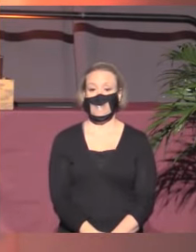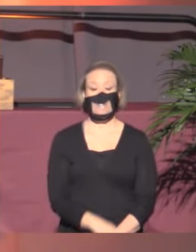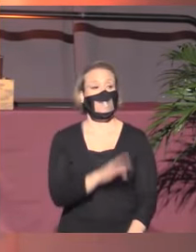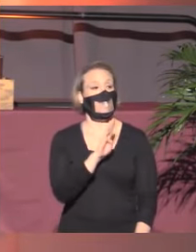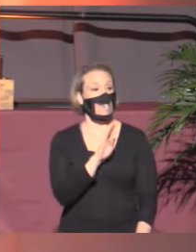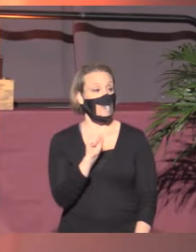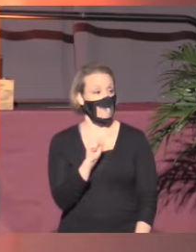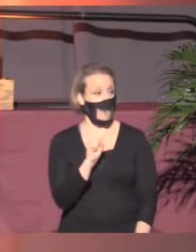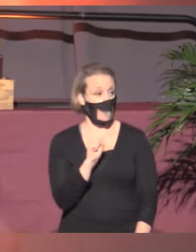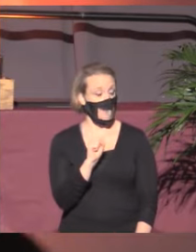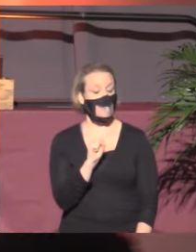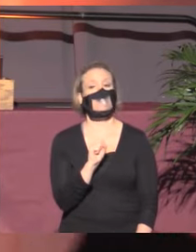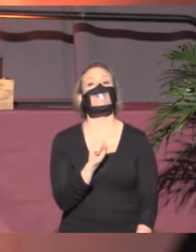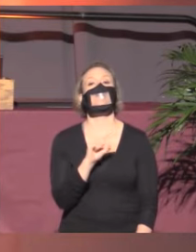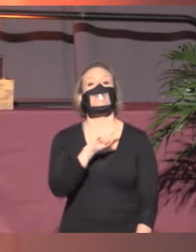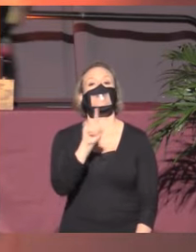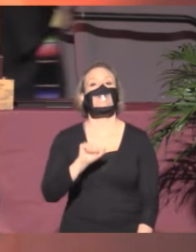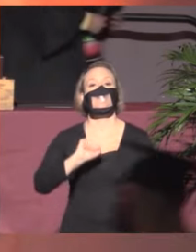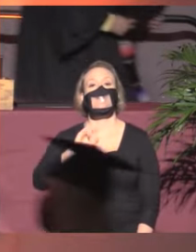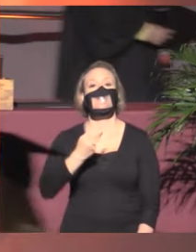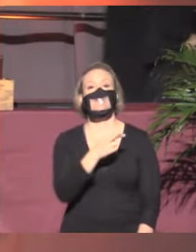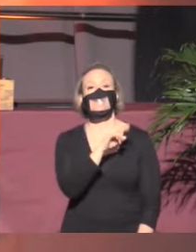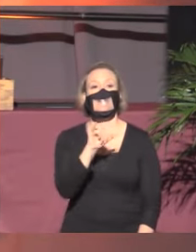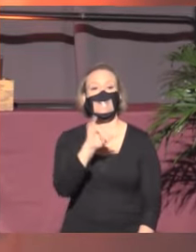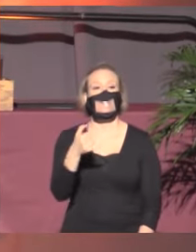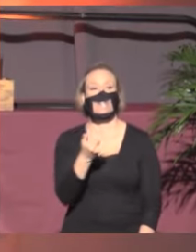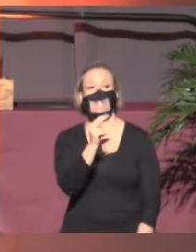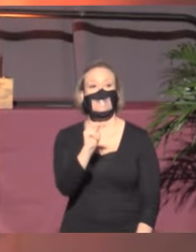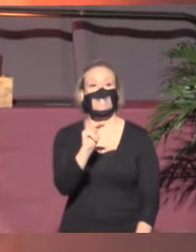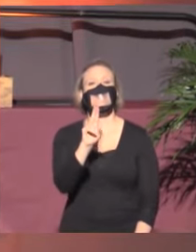Bachelor of Science, Zachary Judson Reed.